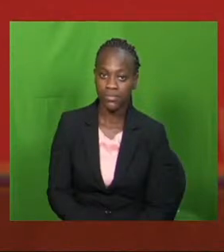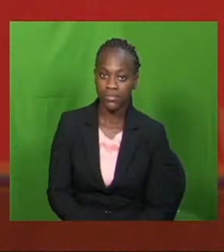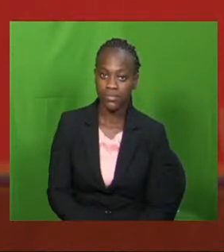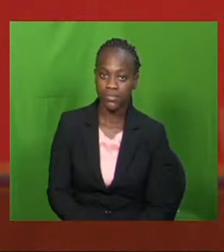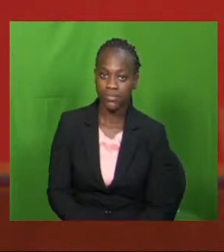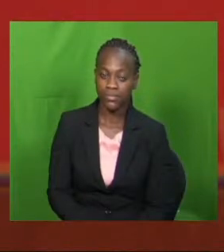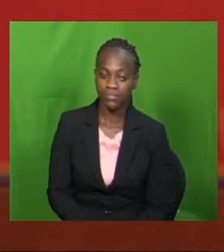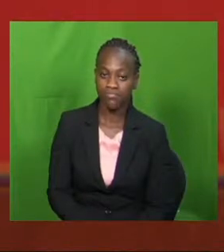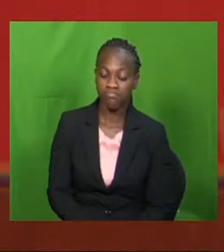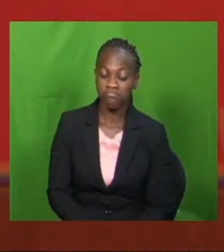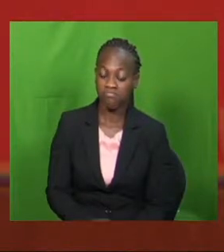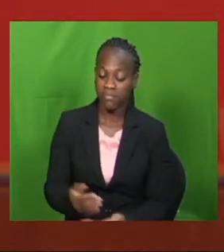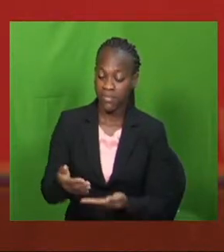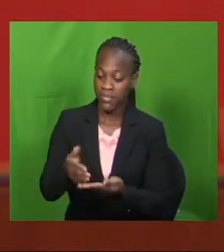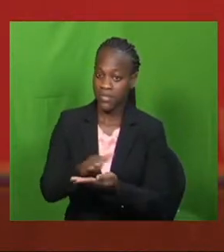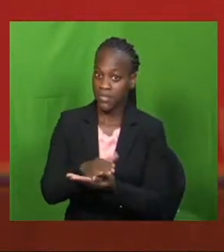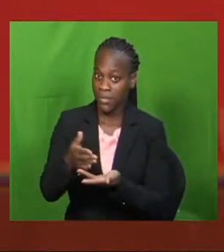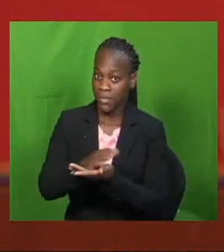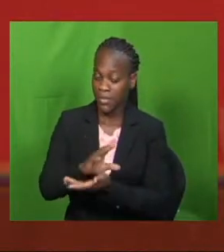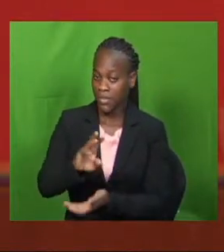Page 16.